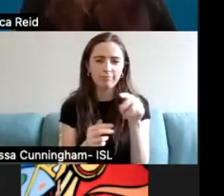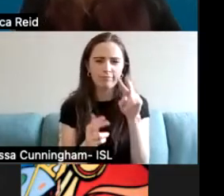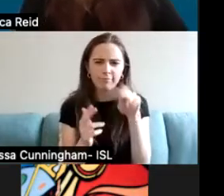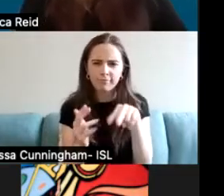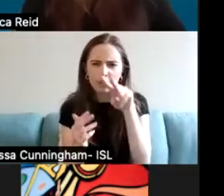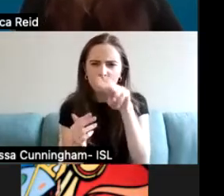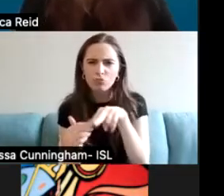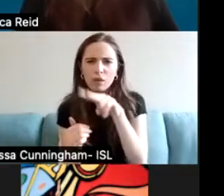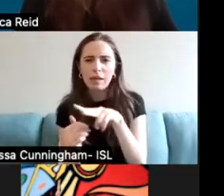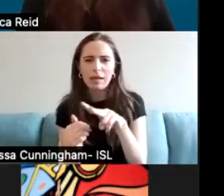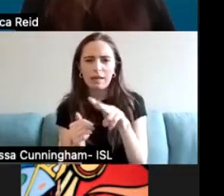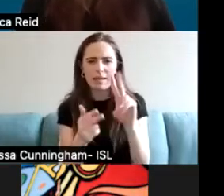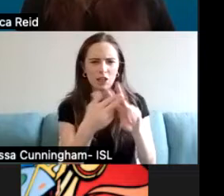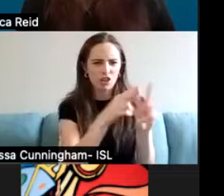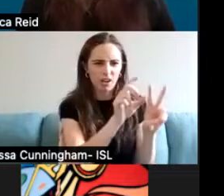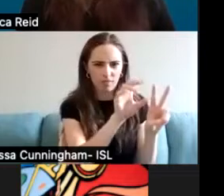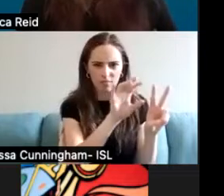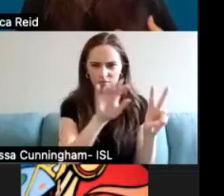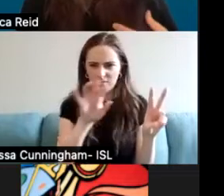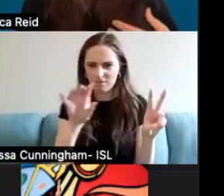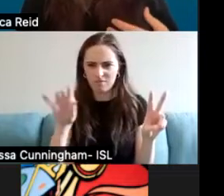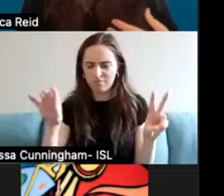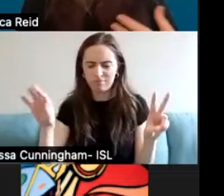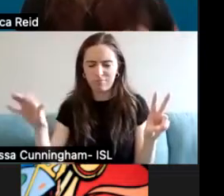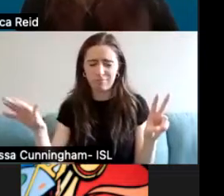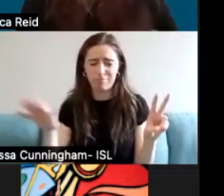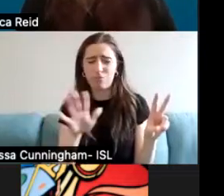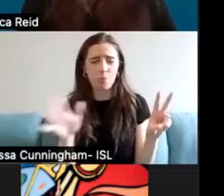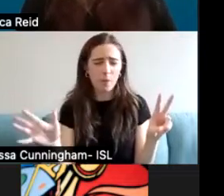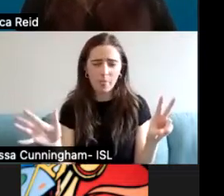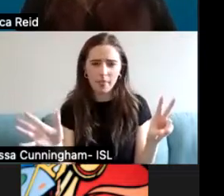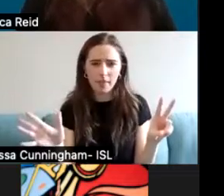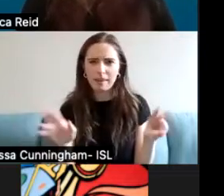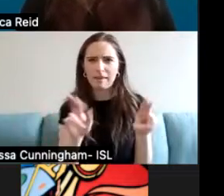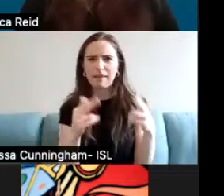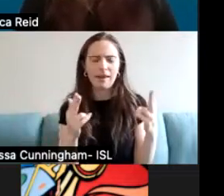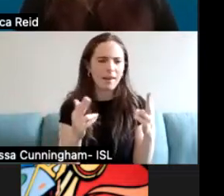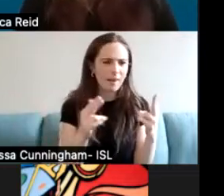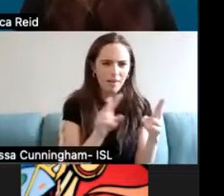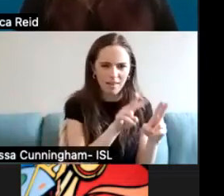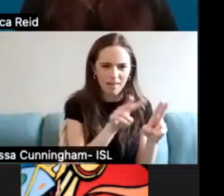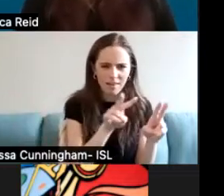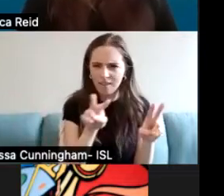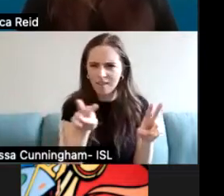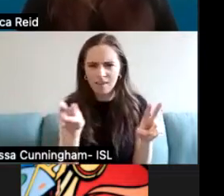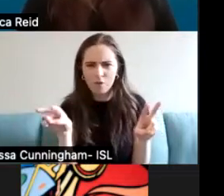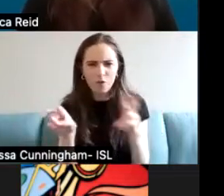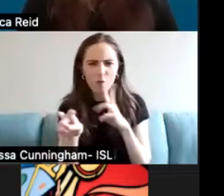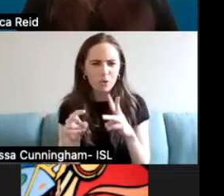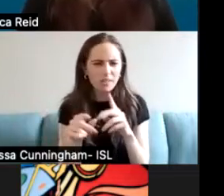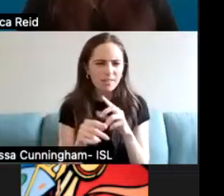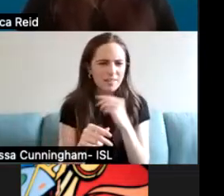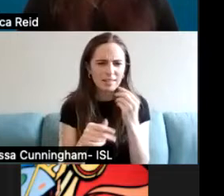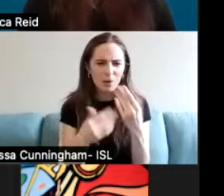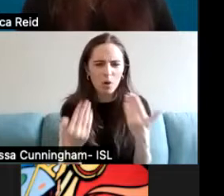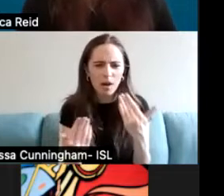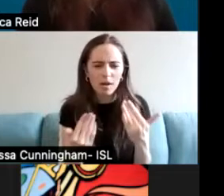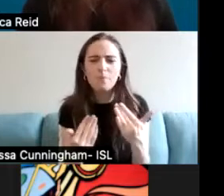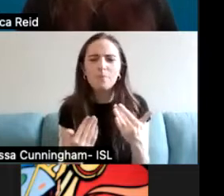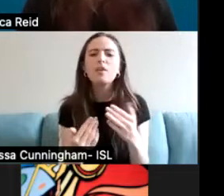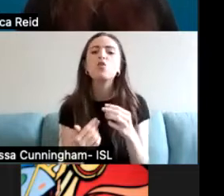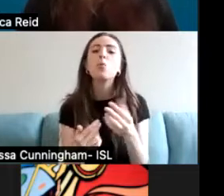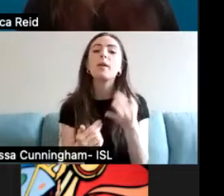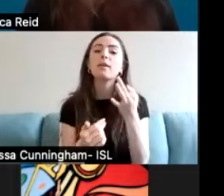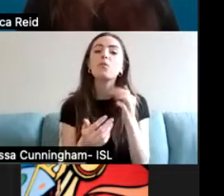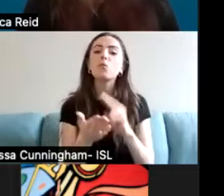of letters that are just strung together and are a lot harder to understand. So it's just a small thing, but it makes a big